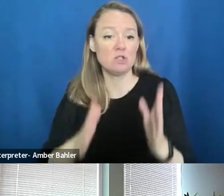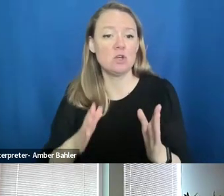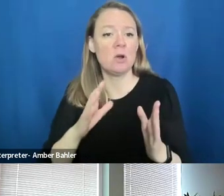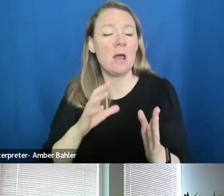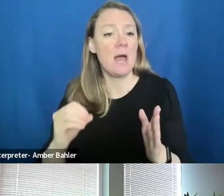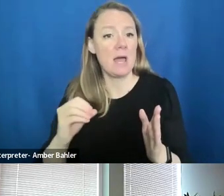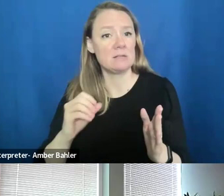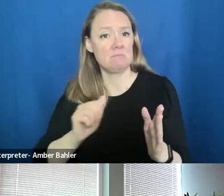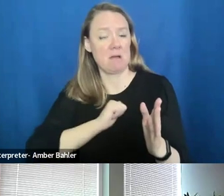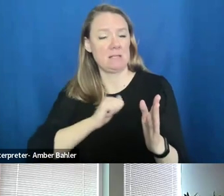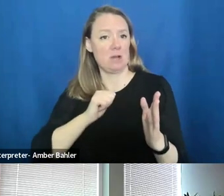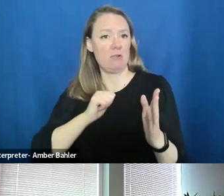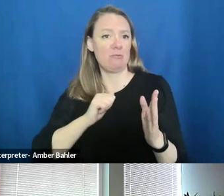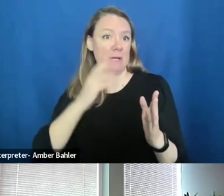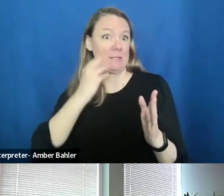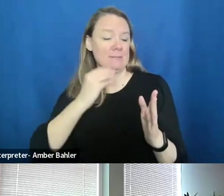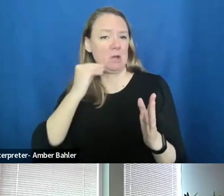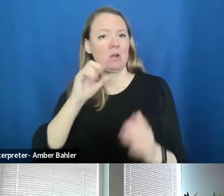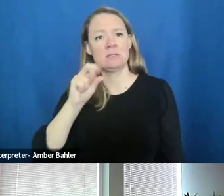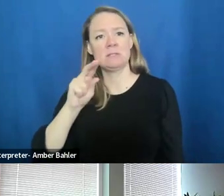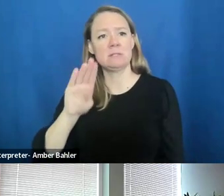lived experience of substance use disorder.